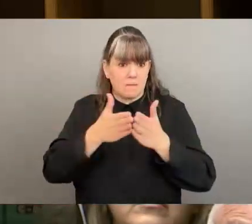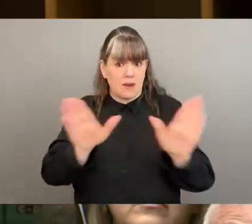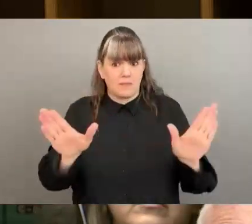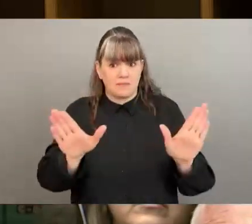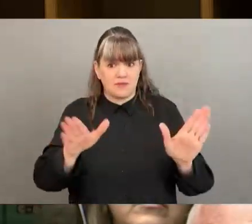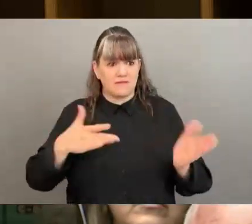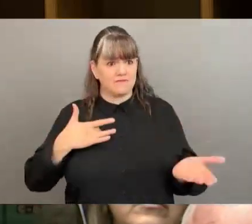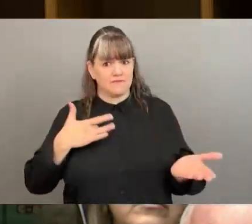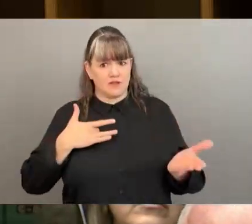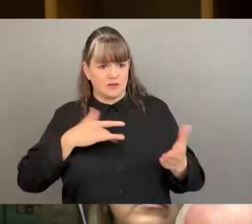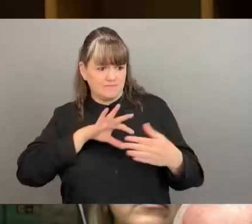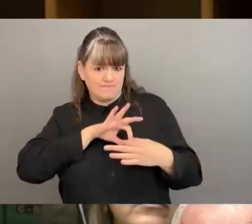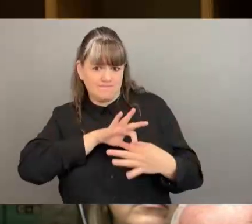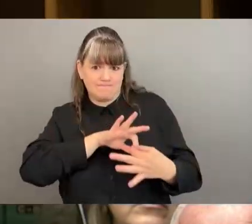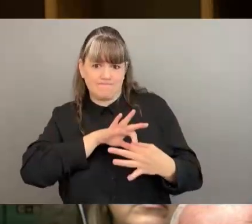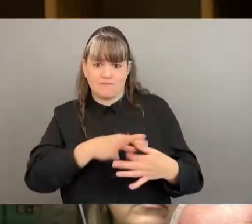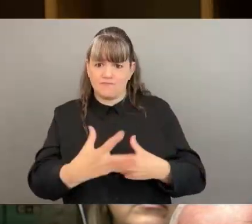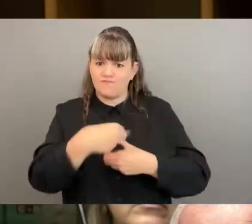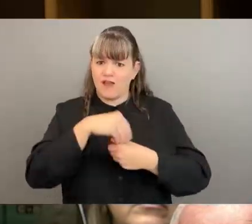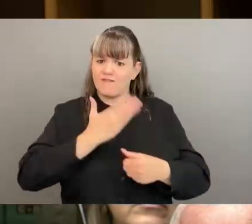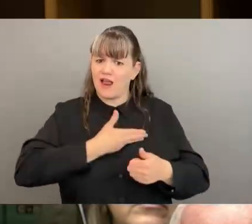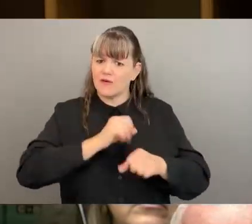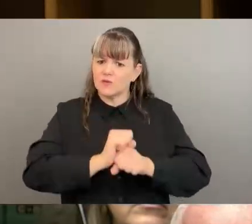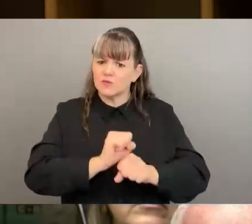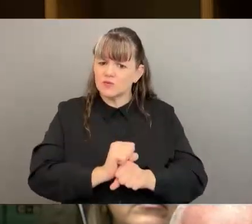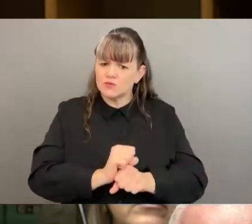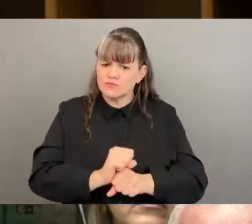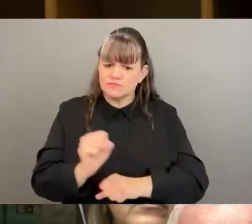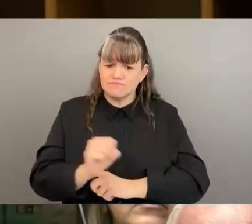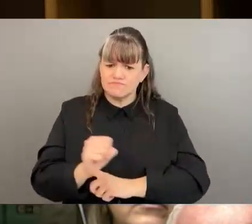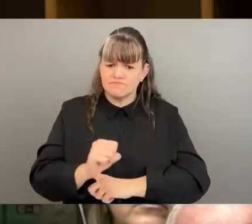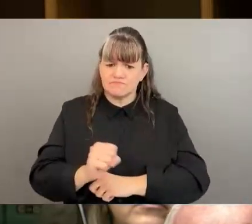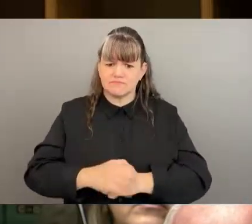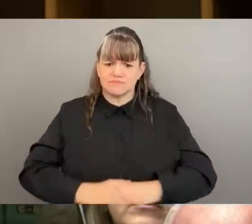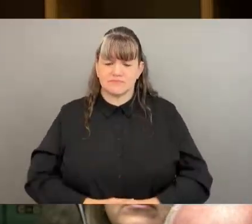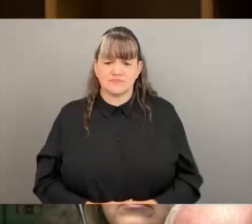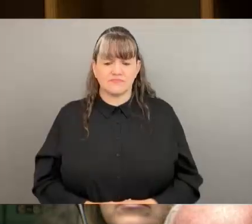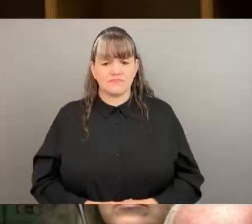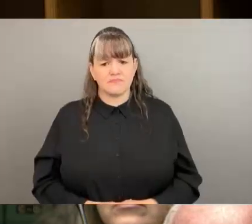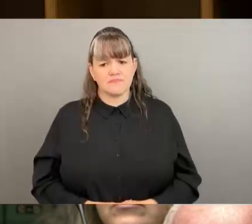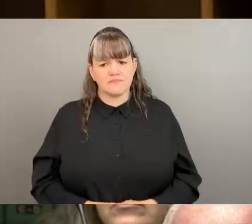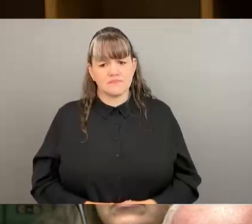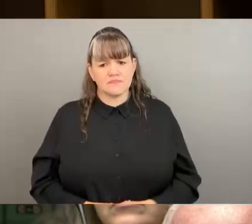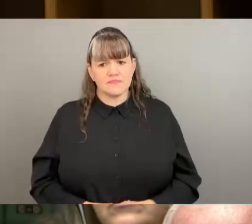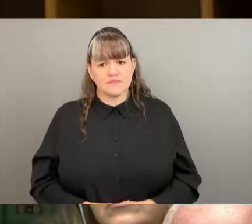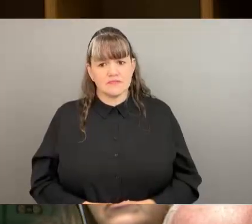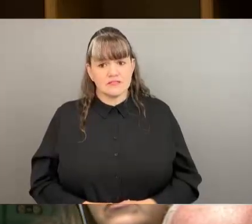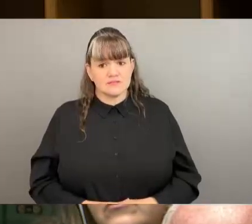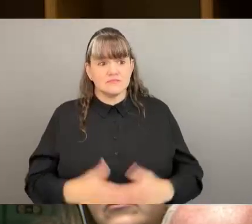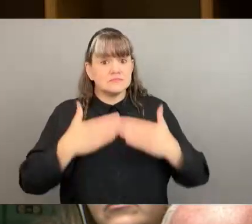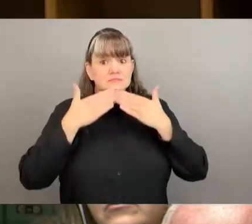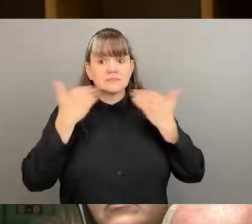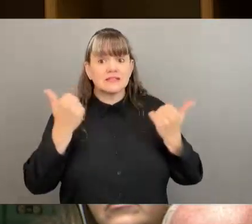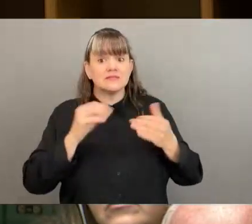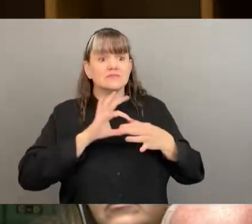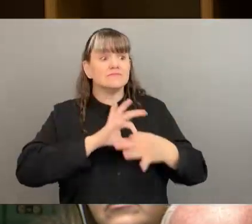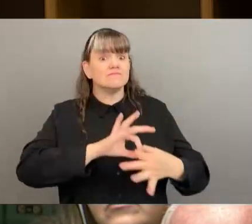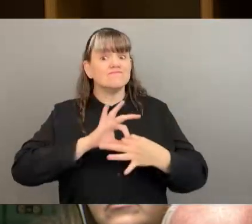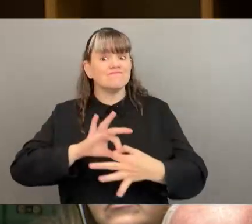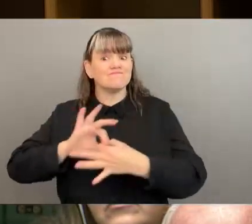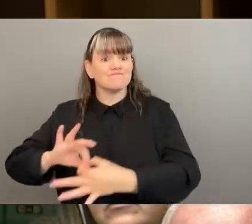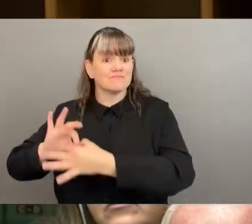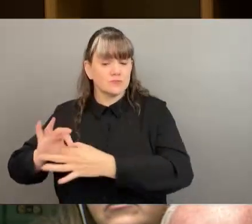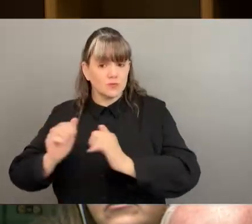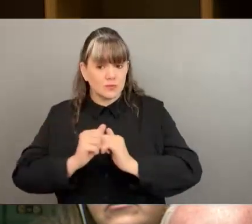That's the work of all of us. I think the proper place for understanding changes is not the government to direct it, but for all parties, the Select